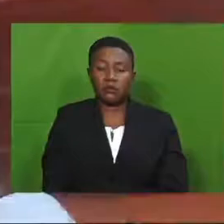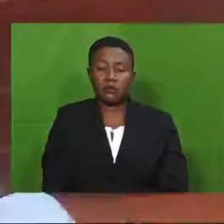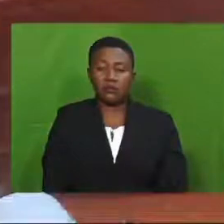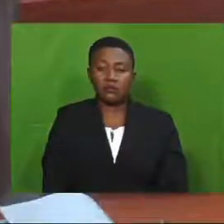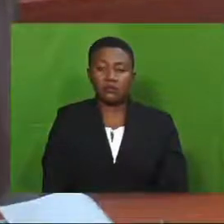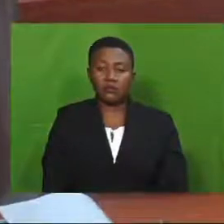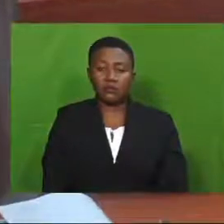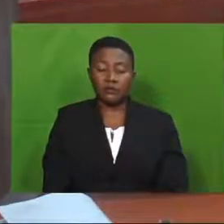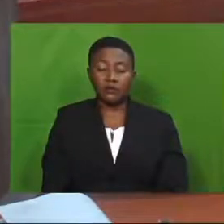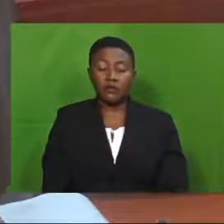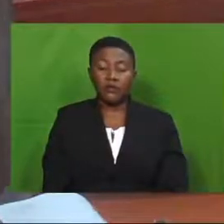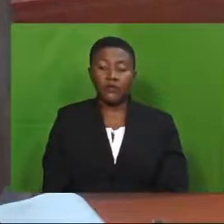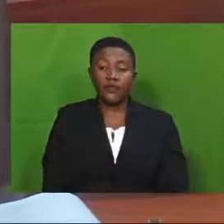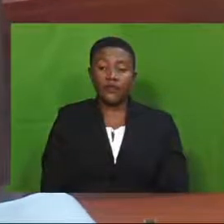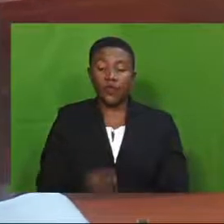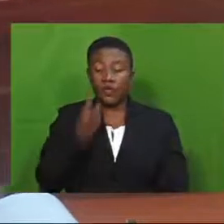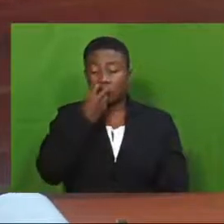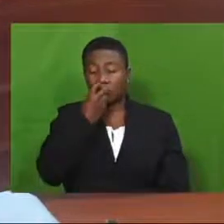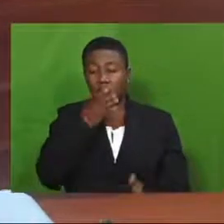Mr. Speaker,